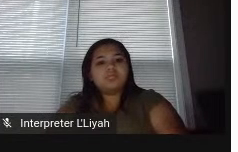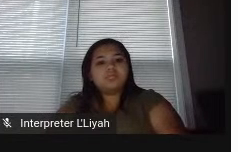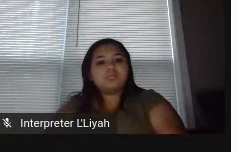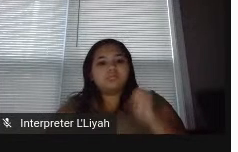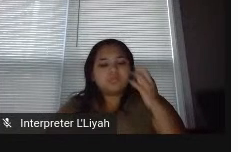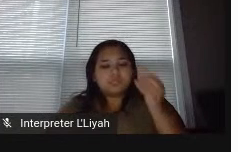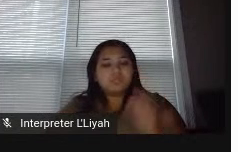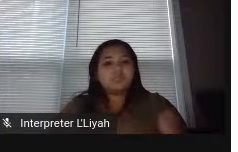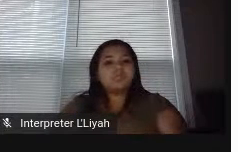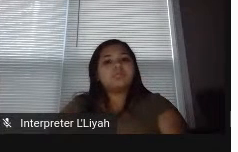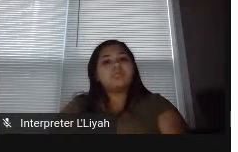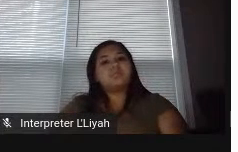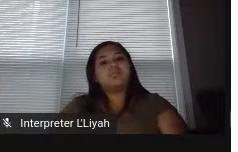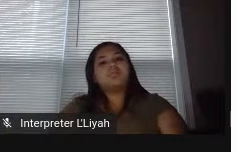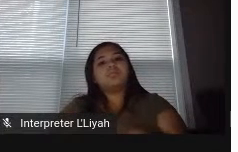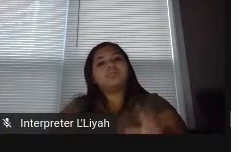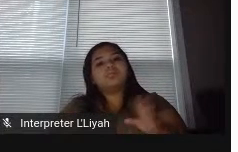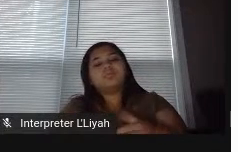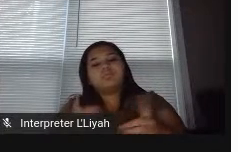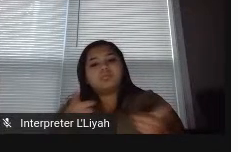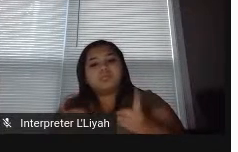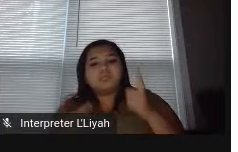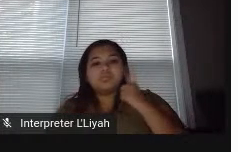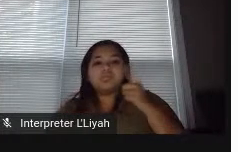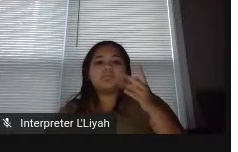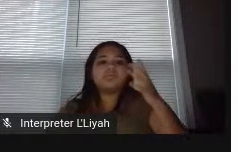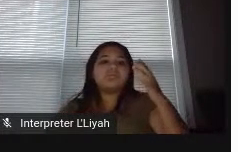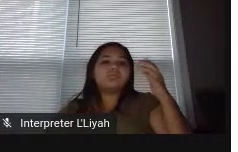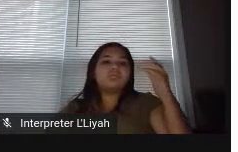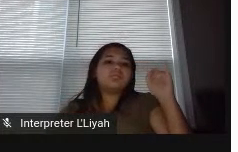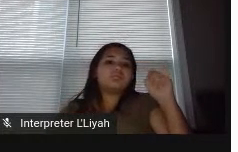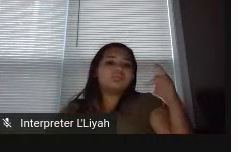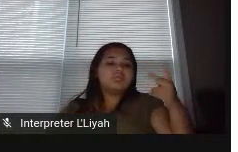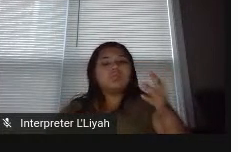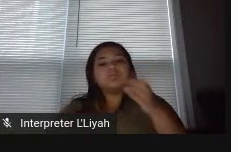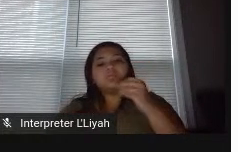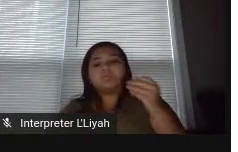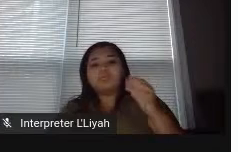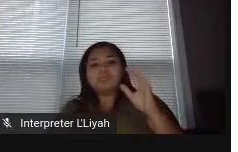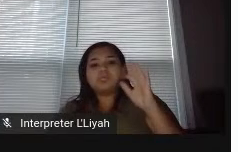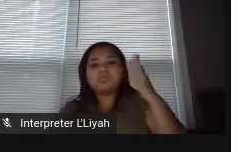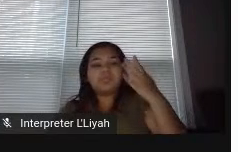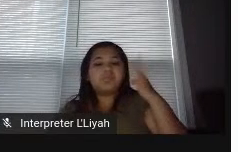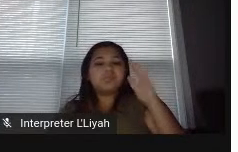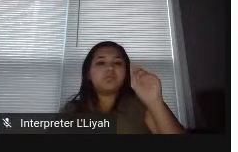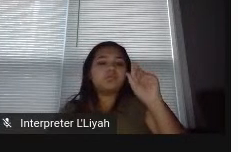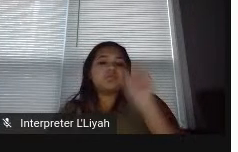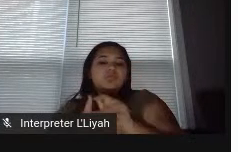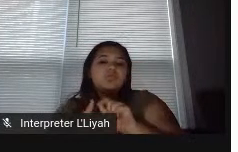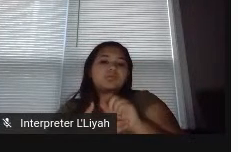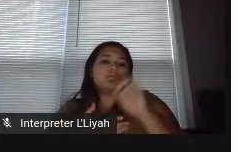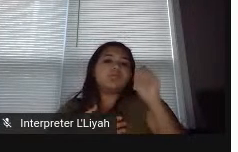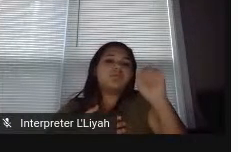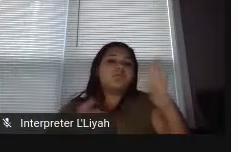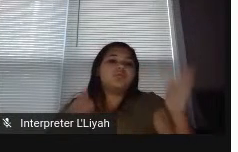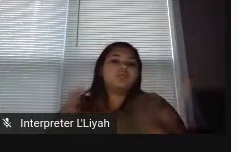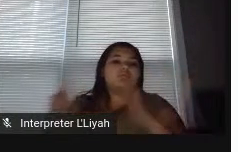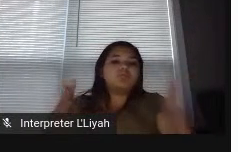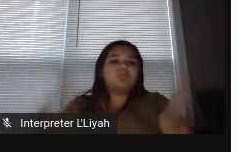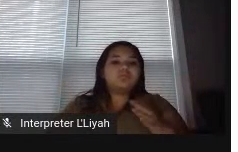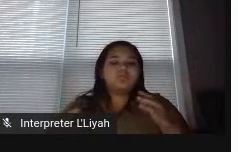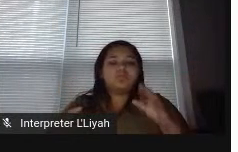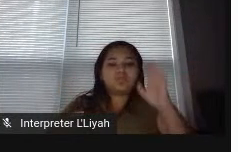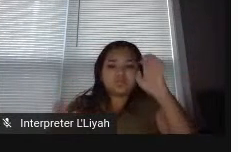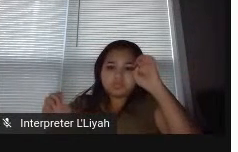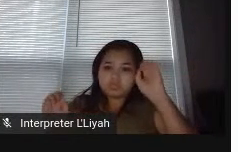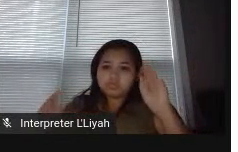So basic description for both is IEPs a blueprint or a plan for a child's